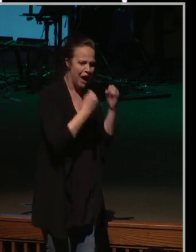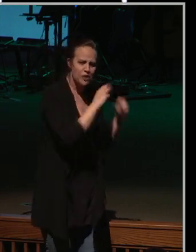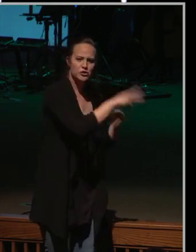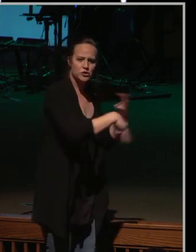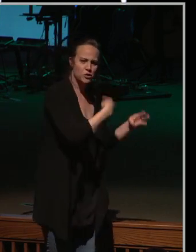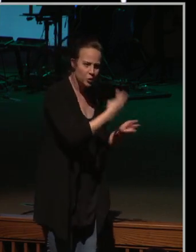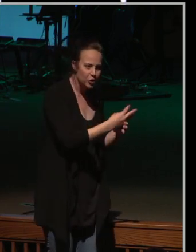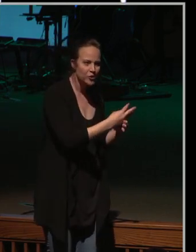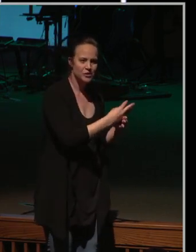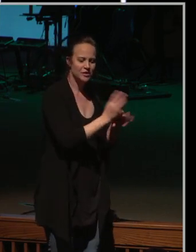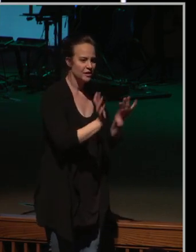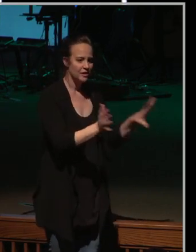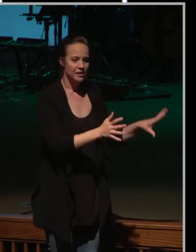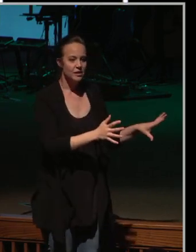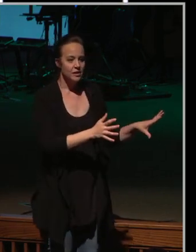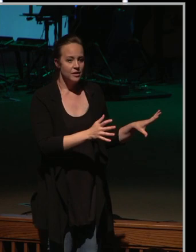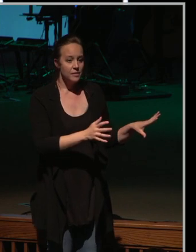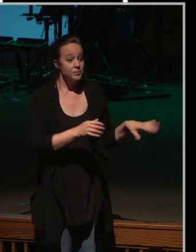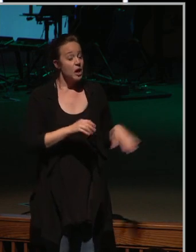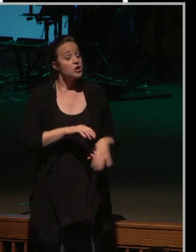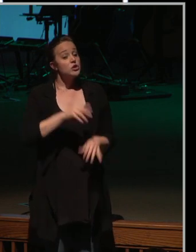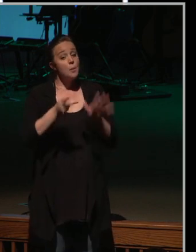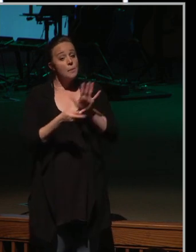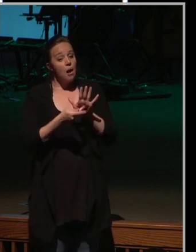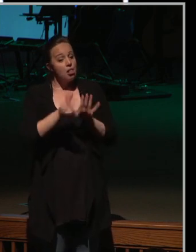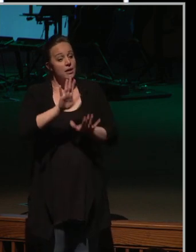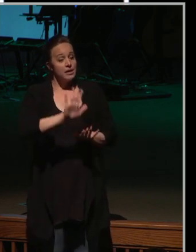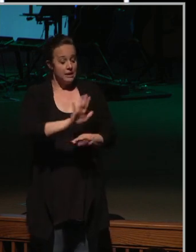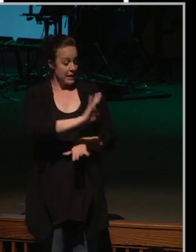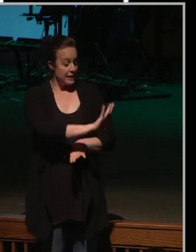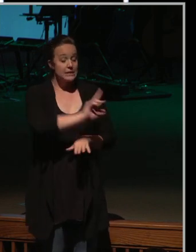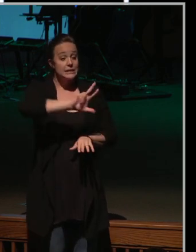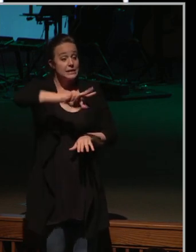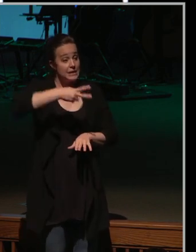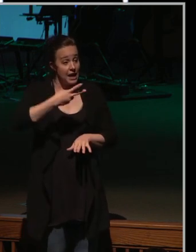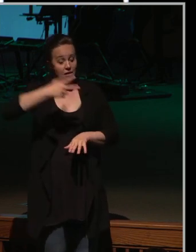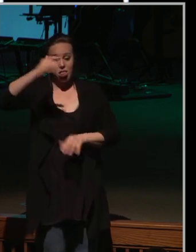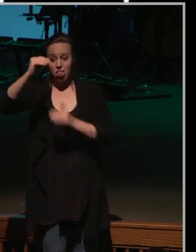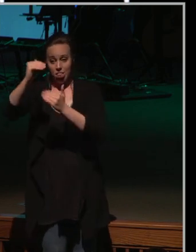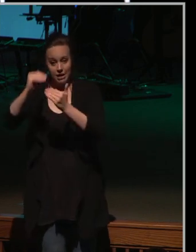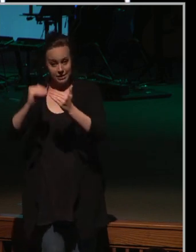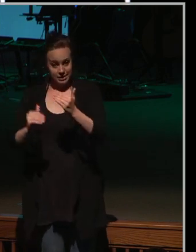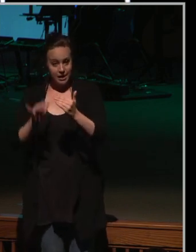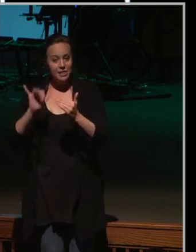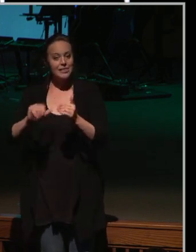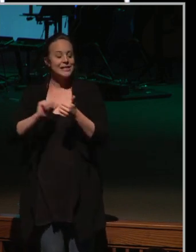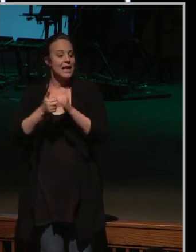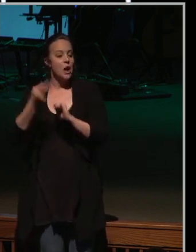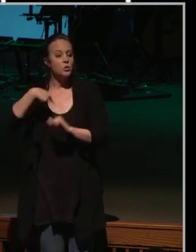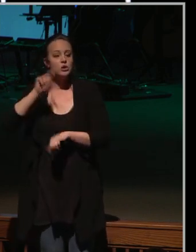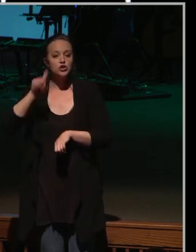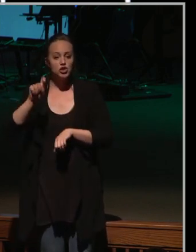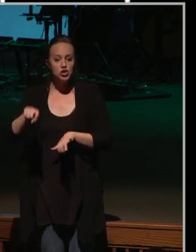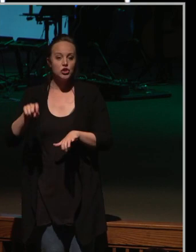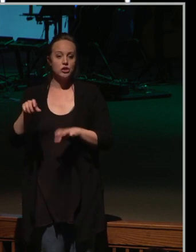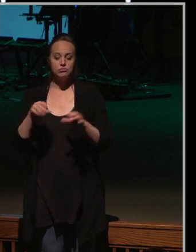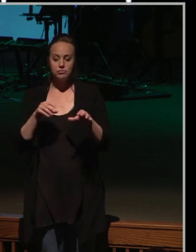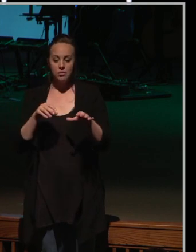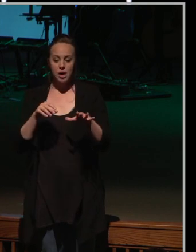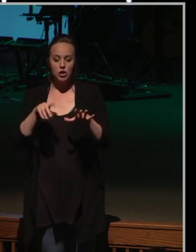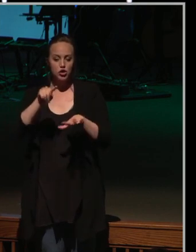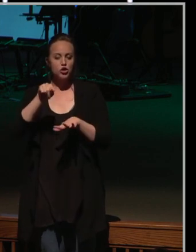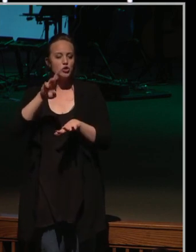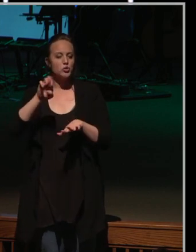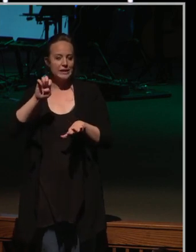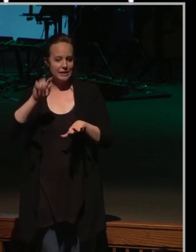second list here, Paul is focusing on how we treat others. And as we look at this list, I'd like to just ask